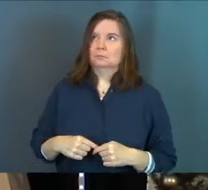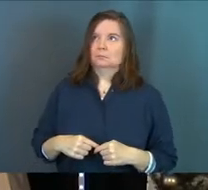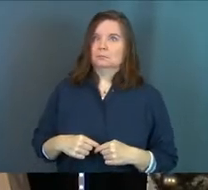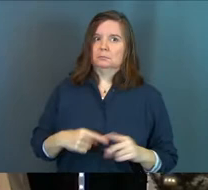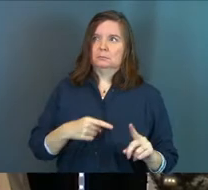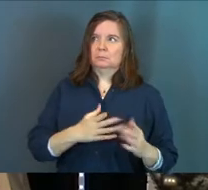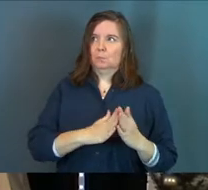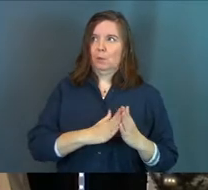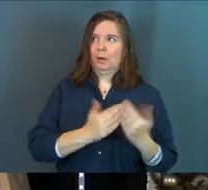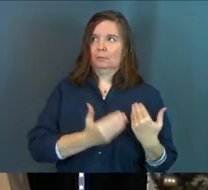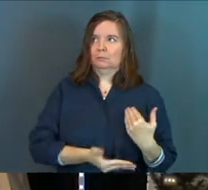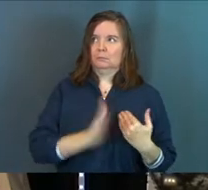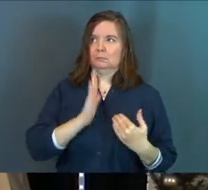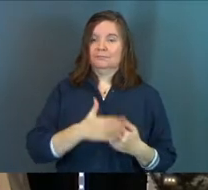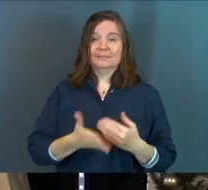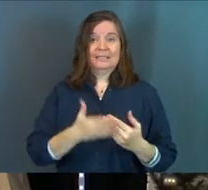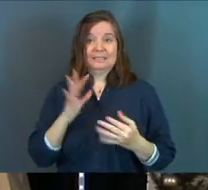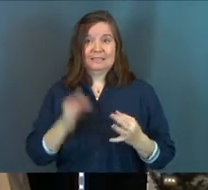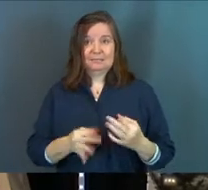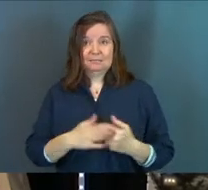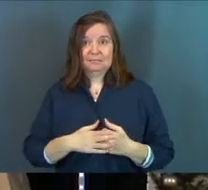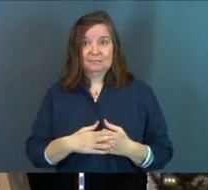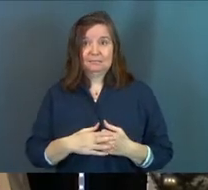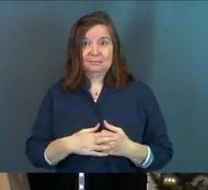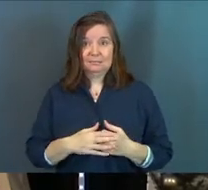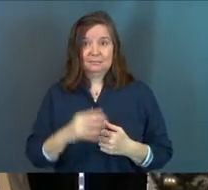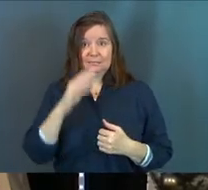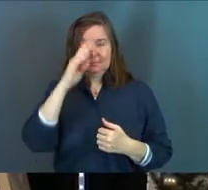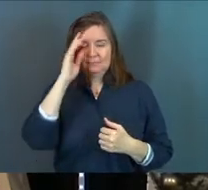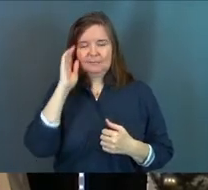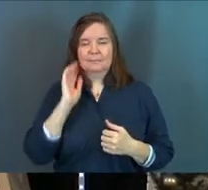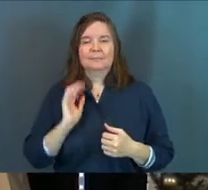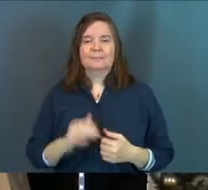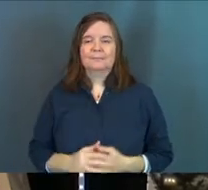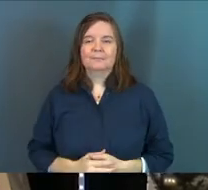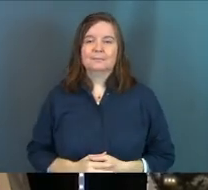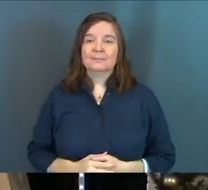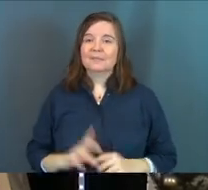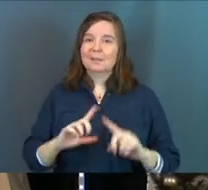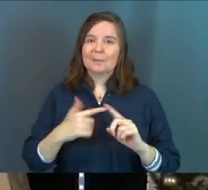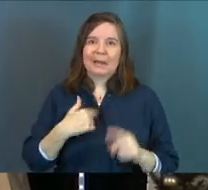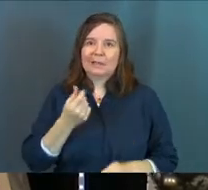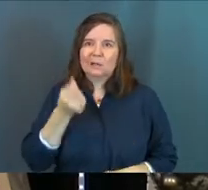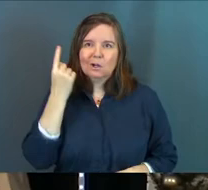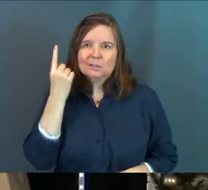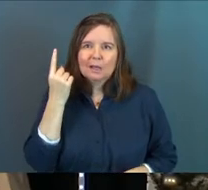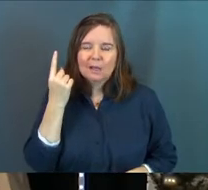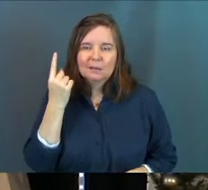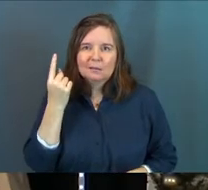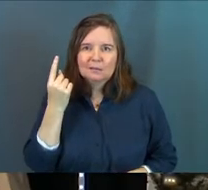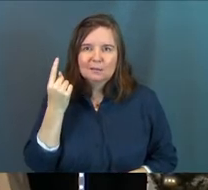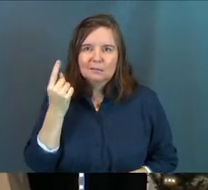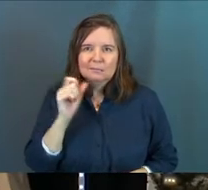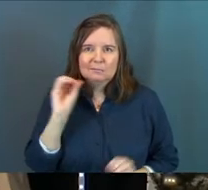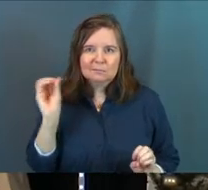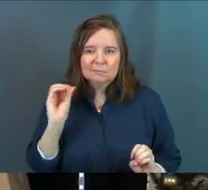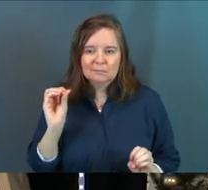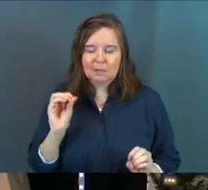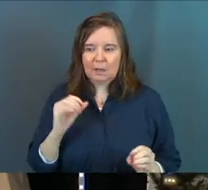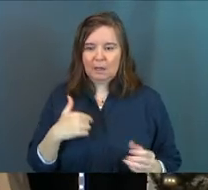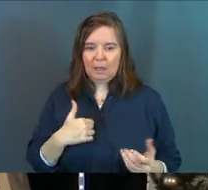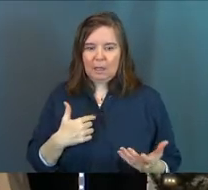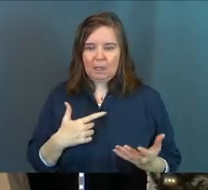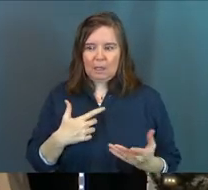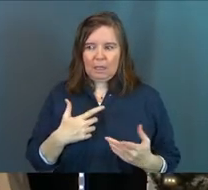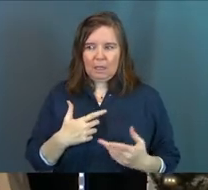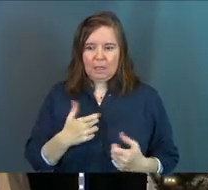Easy decision. I'll pray a prayer. But I didn't understand. And I got